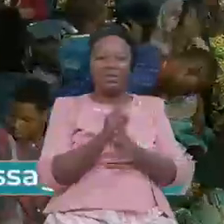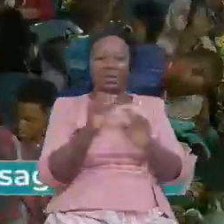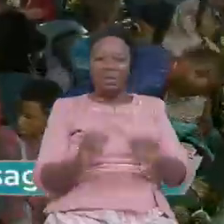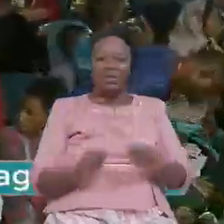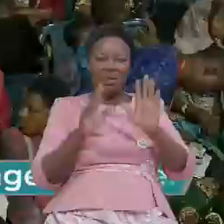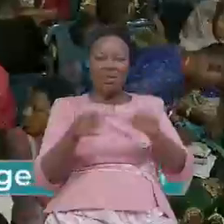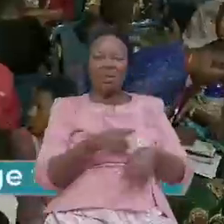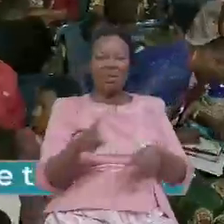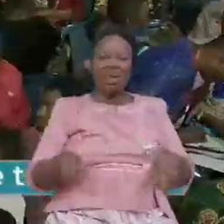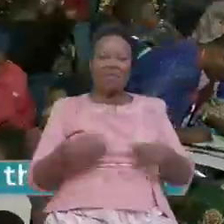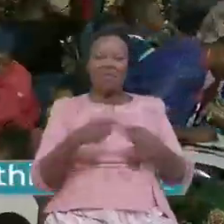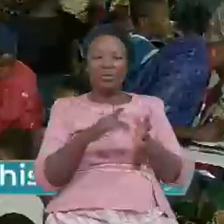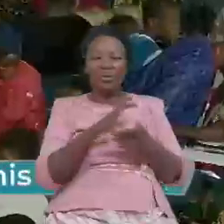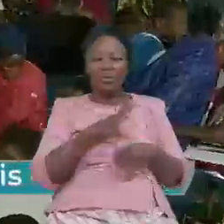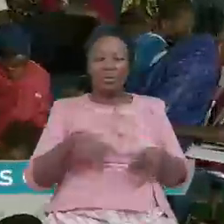In the center there,